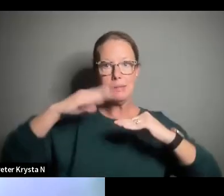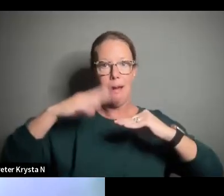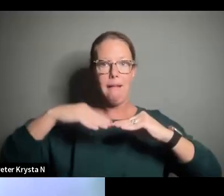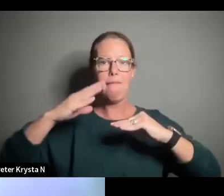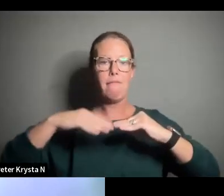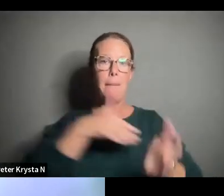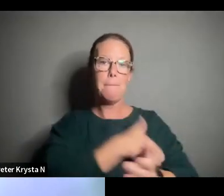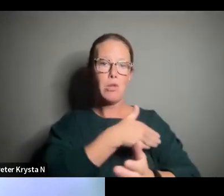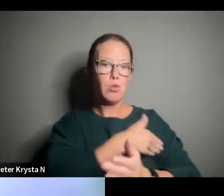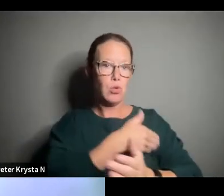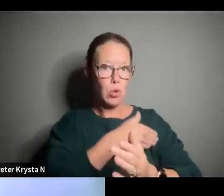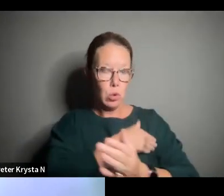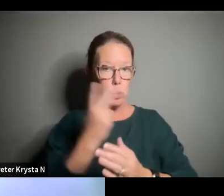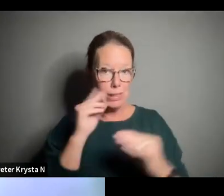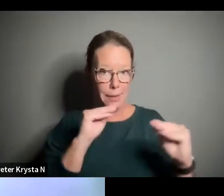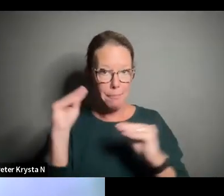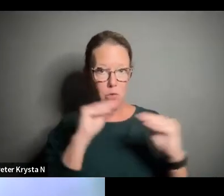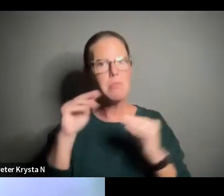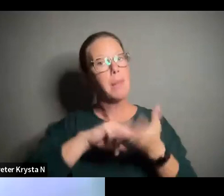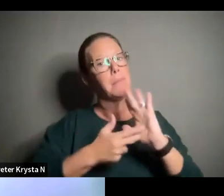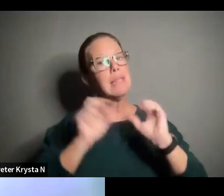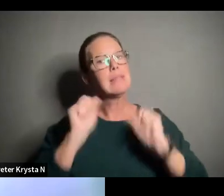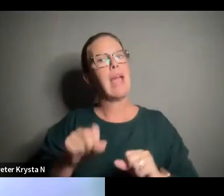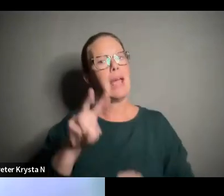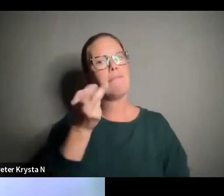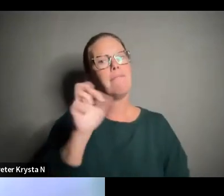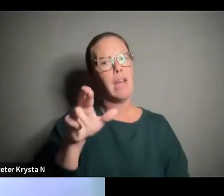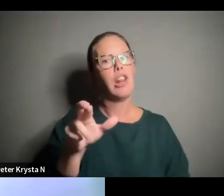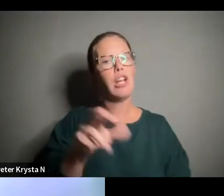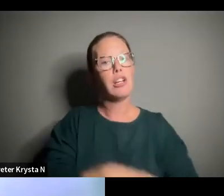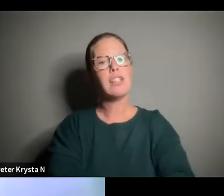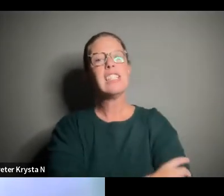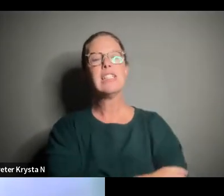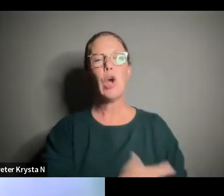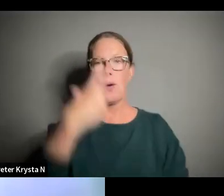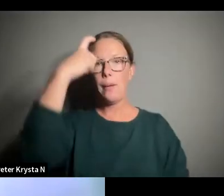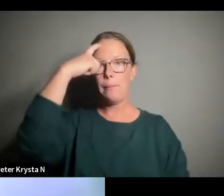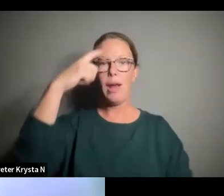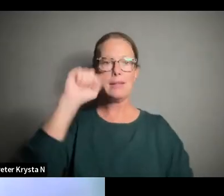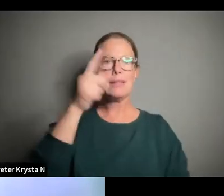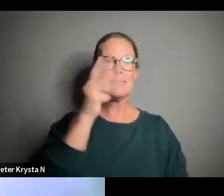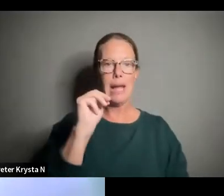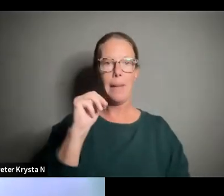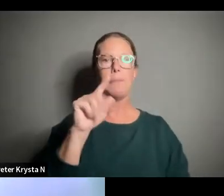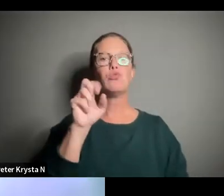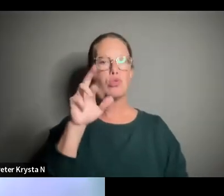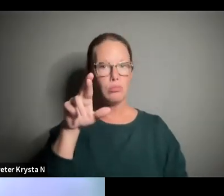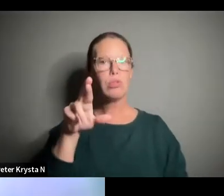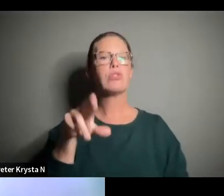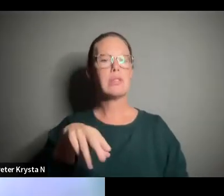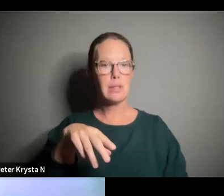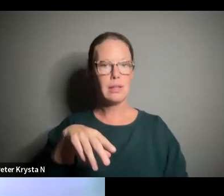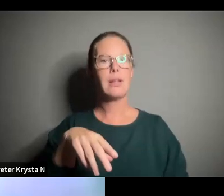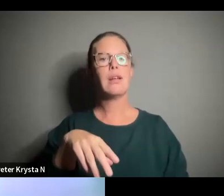movement, then we can help somebody get off the ventilator. And so for brainstem tumors, we've done a large series of those actually, and especially